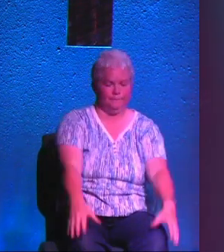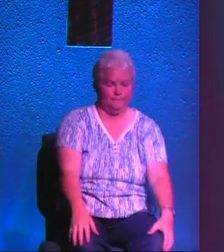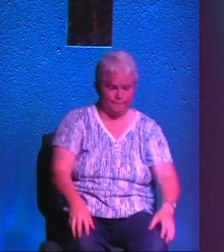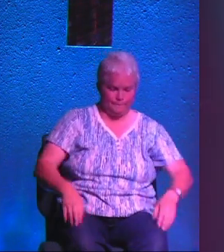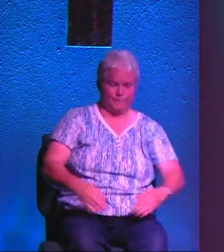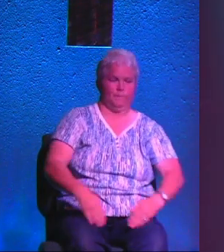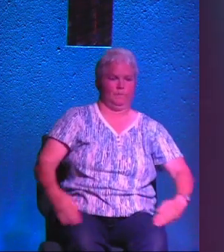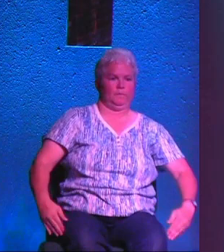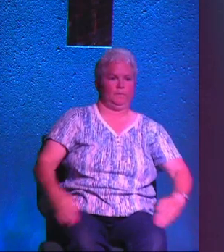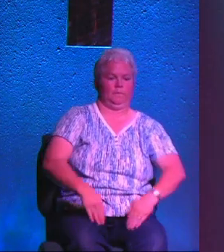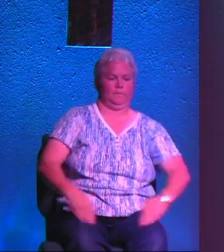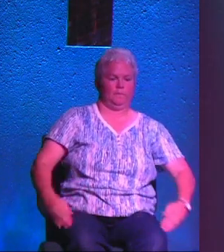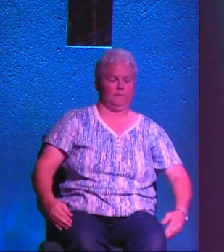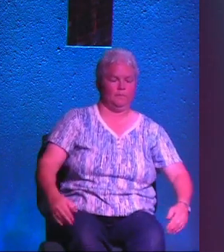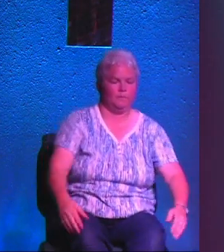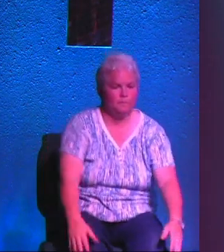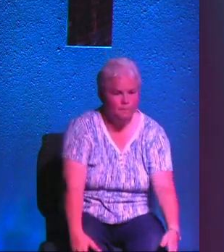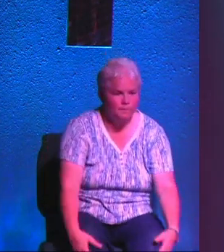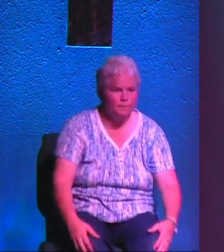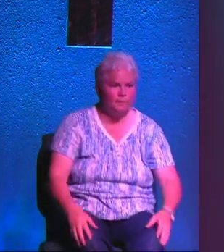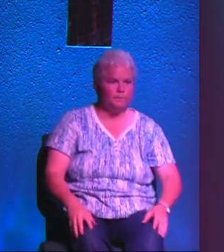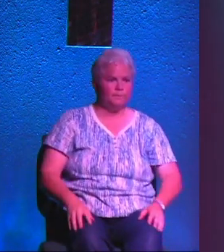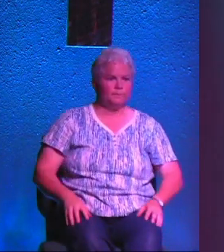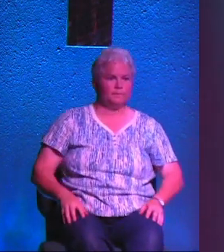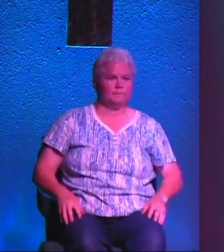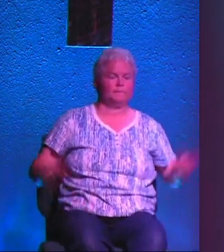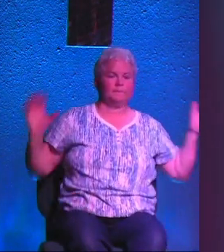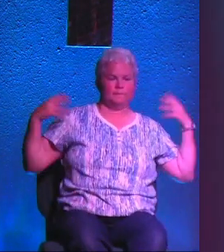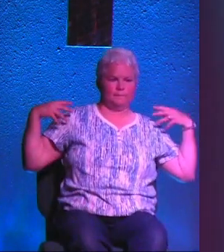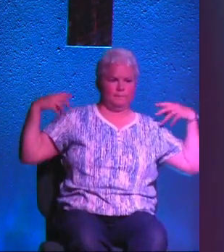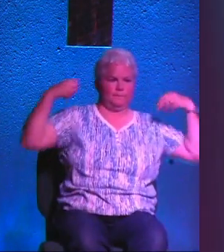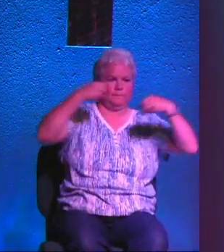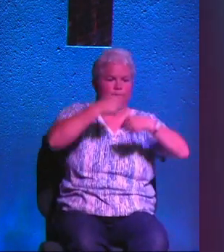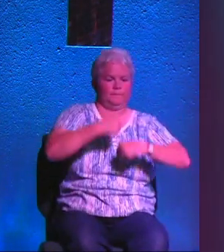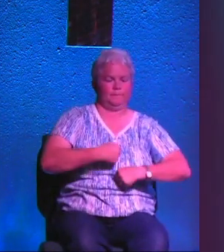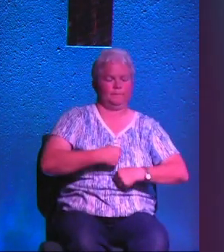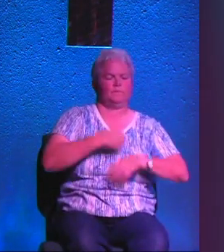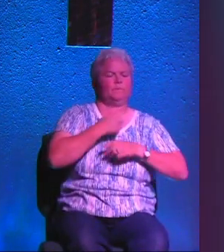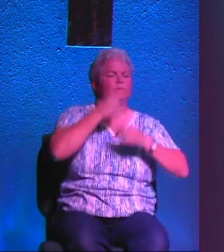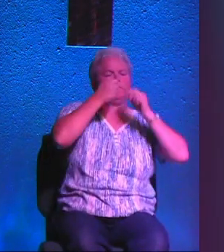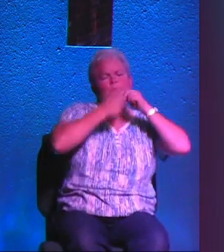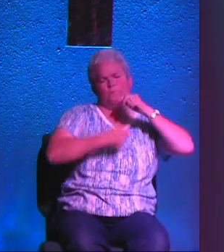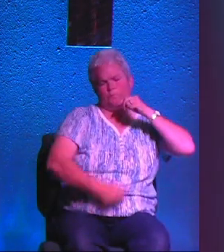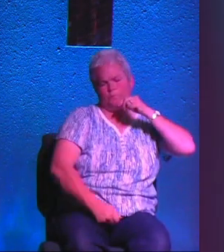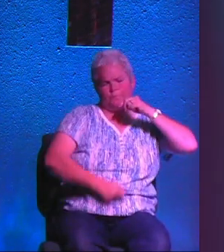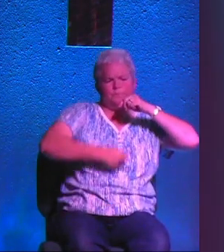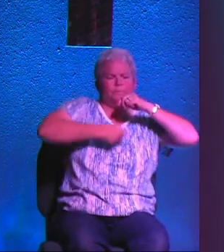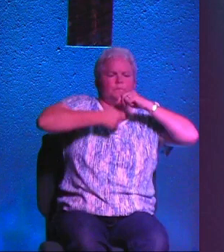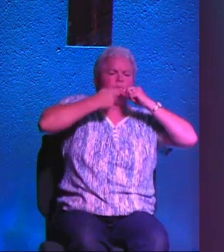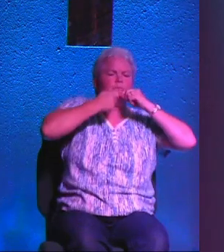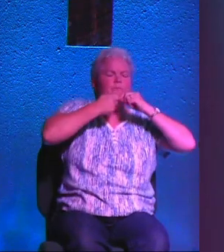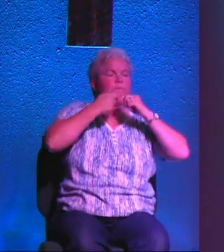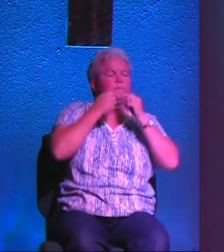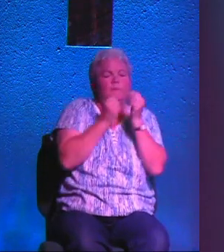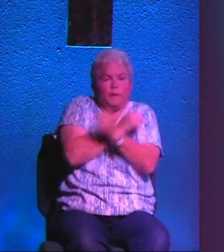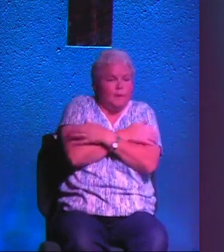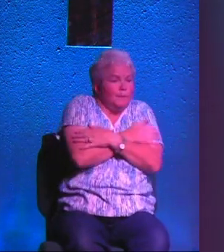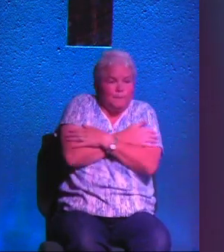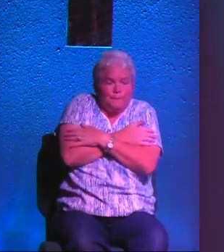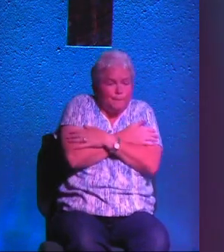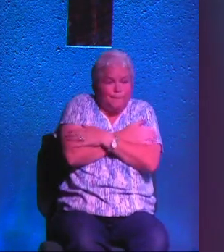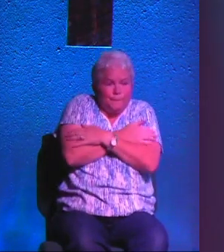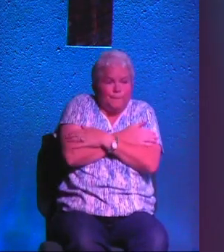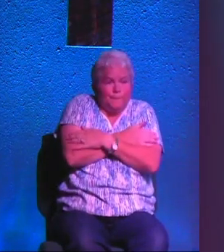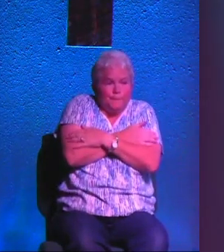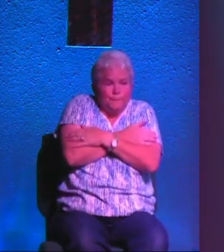of you might be in shorts, but you're also not in big, thick parkas because we're noticing the change. We're able to